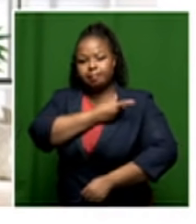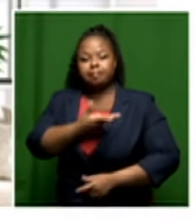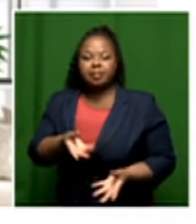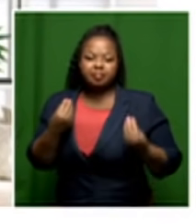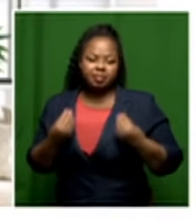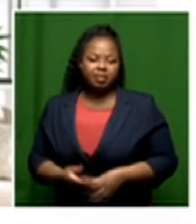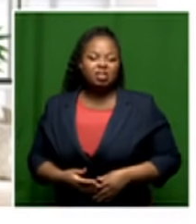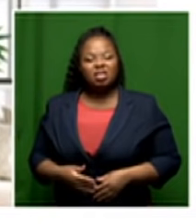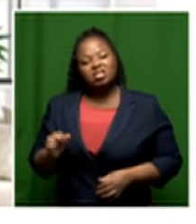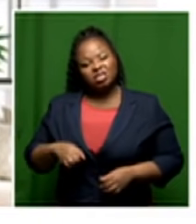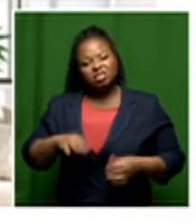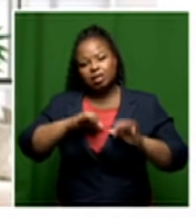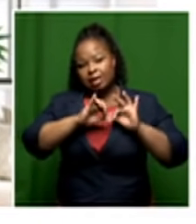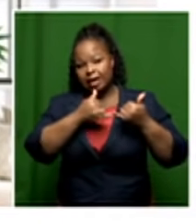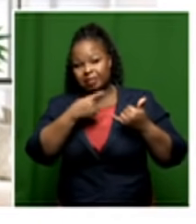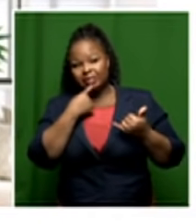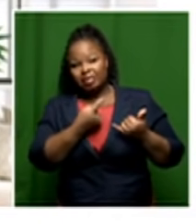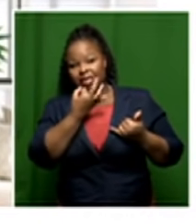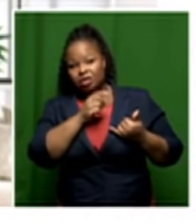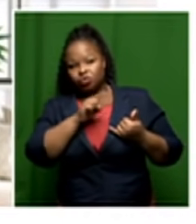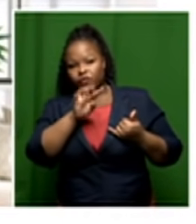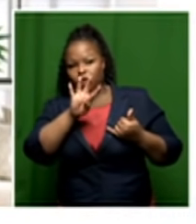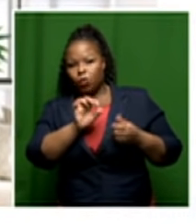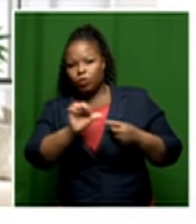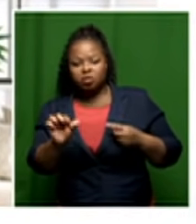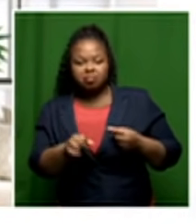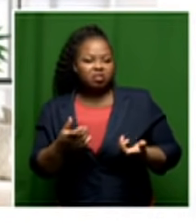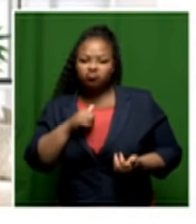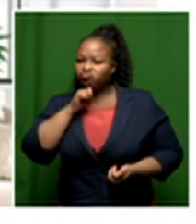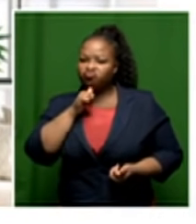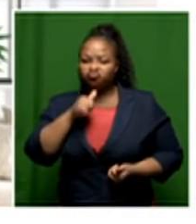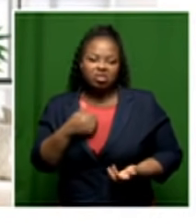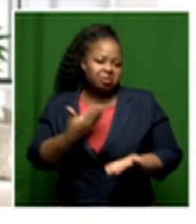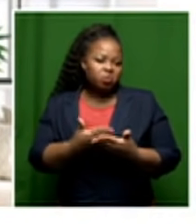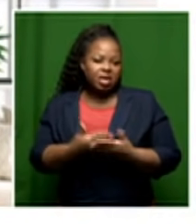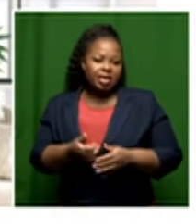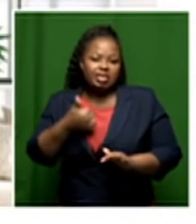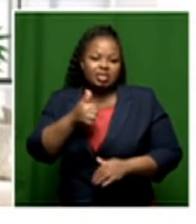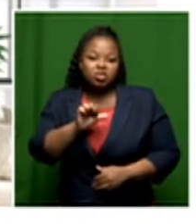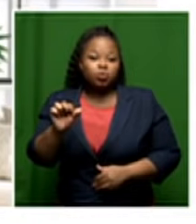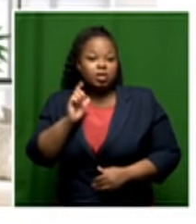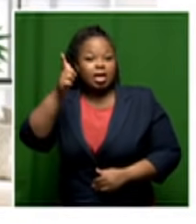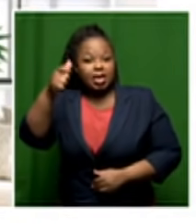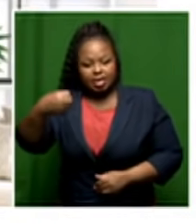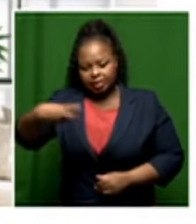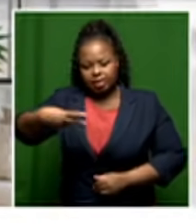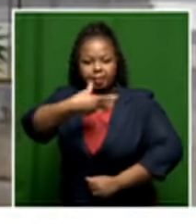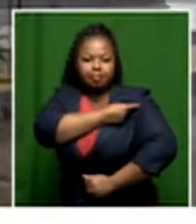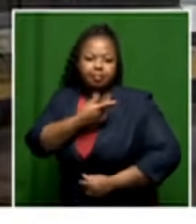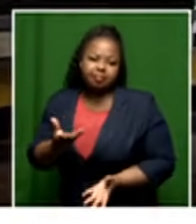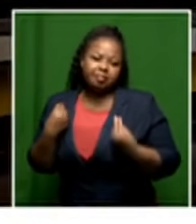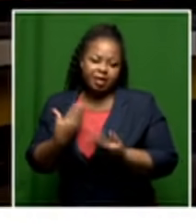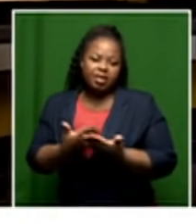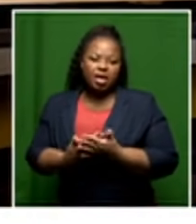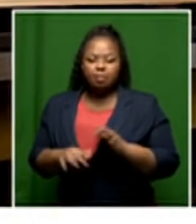manufacturer said 3 to 4 weeks, but there is no harm in actually, doing it at 6 weeks. So, and I'm sure that is, backed